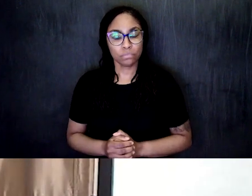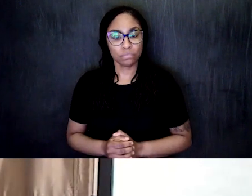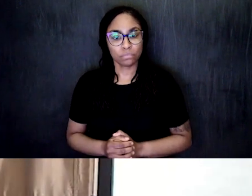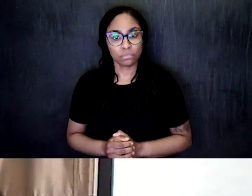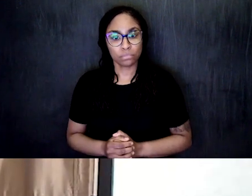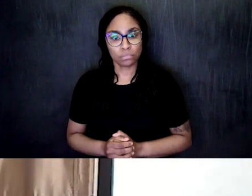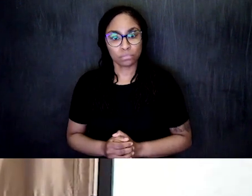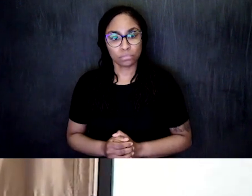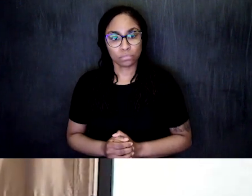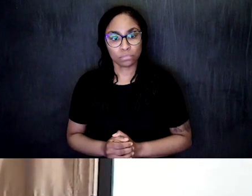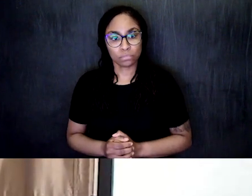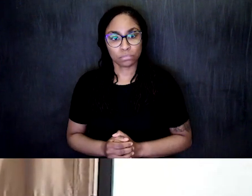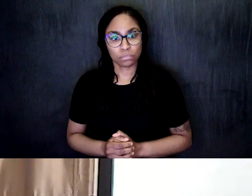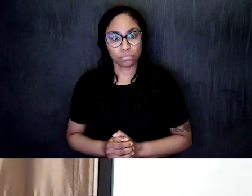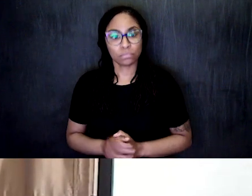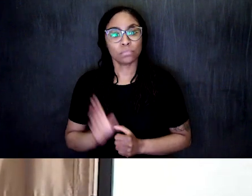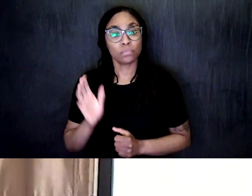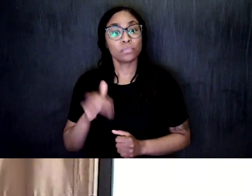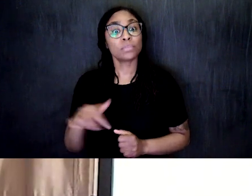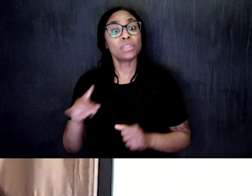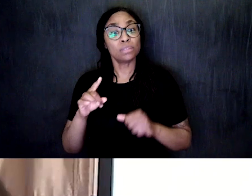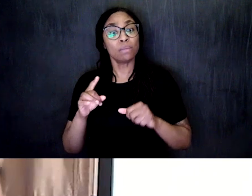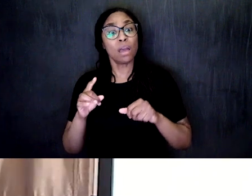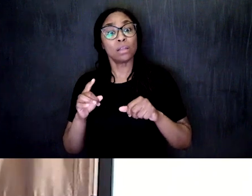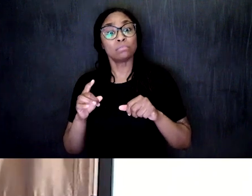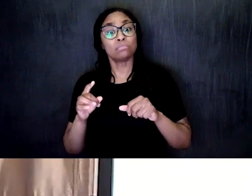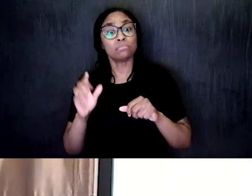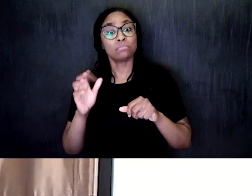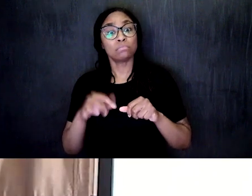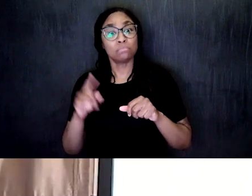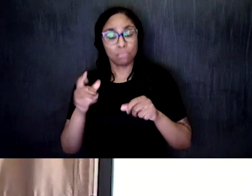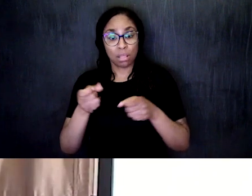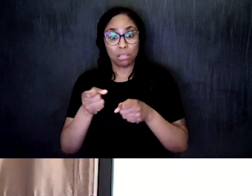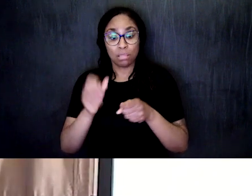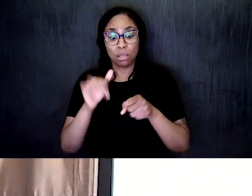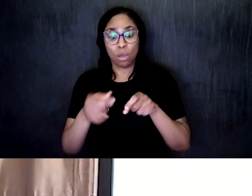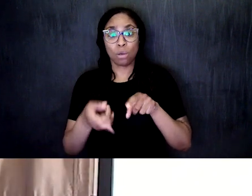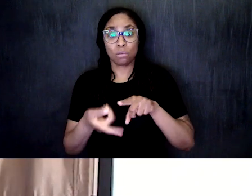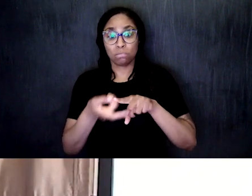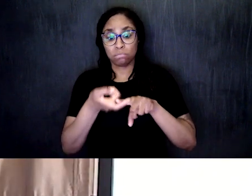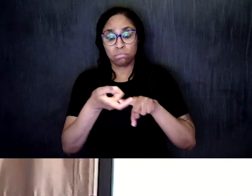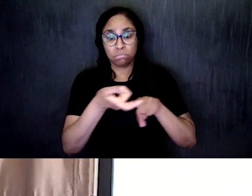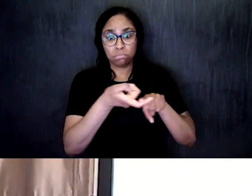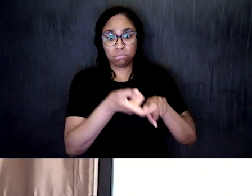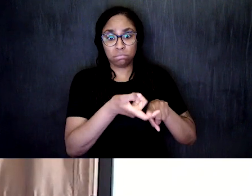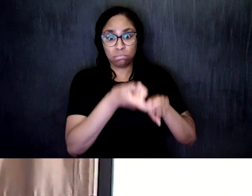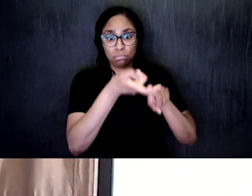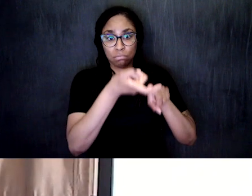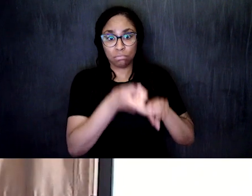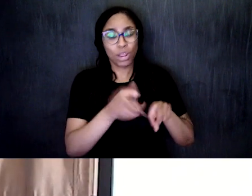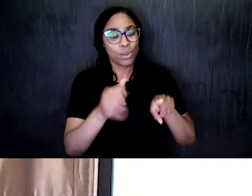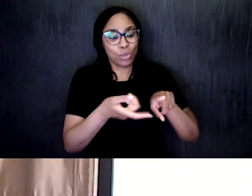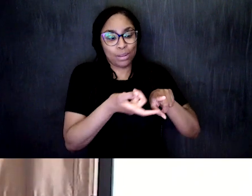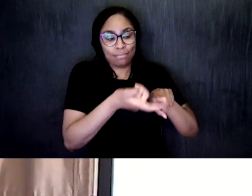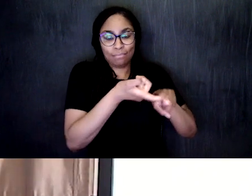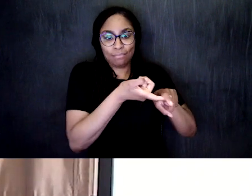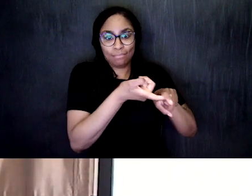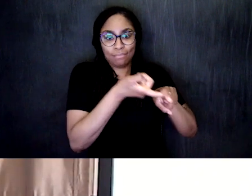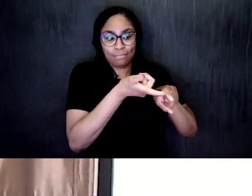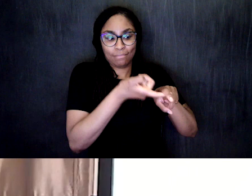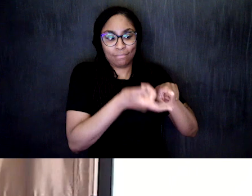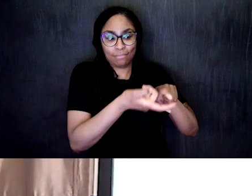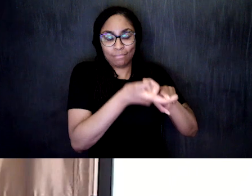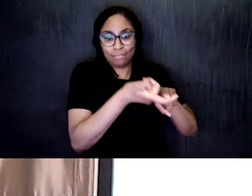I'm going to put the strap around the bottom of the prosthetic foot that I have here and lift the leg up. You can put it behind your knee, your